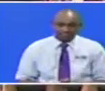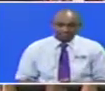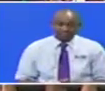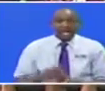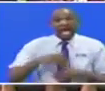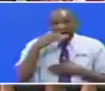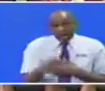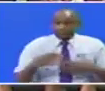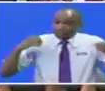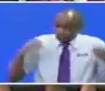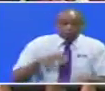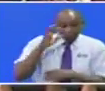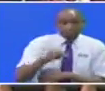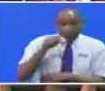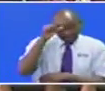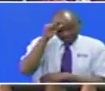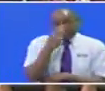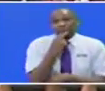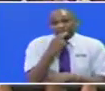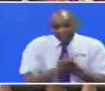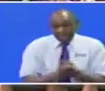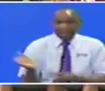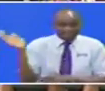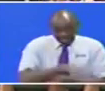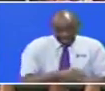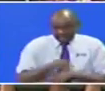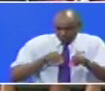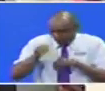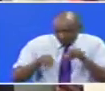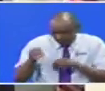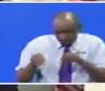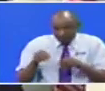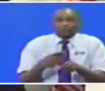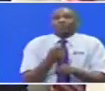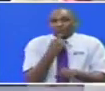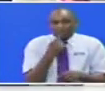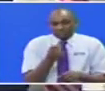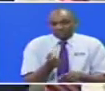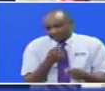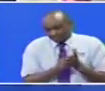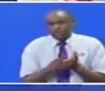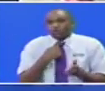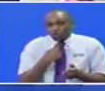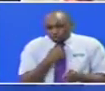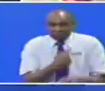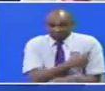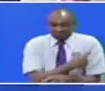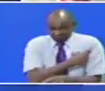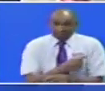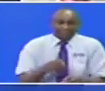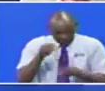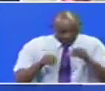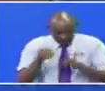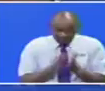After a shocker from the government on Tuesday, it was back to the drawing board for the Kenya Medical Practitioners, Pharmacists and Dentists Union